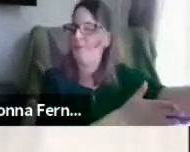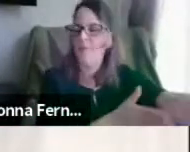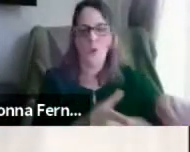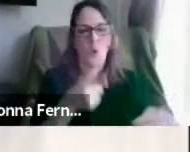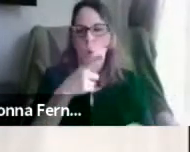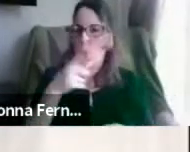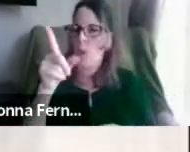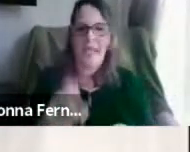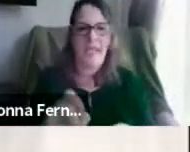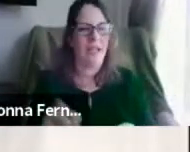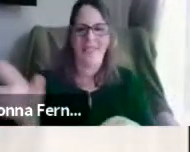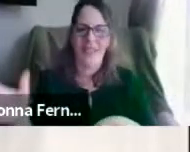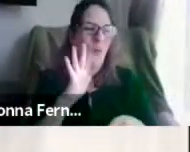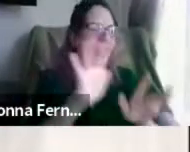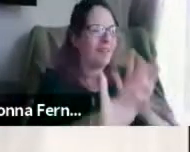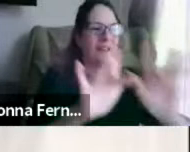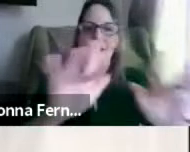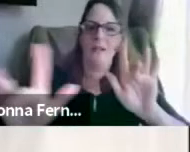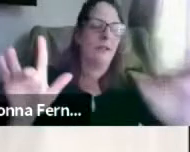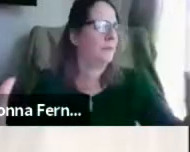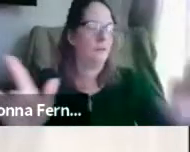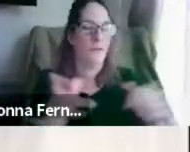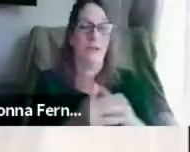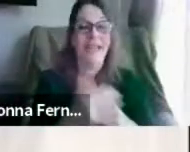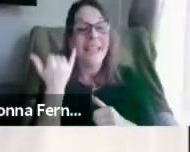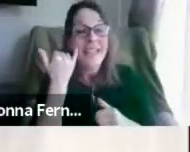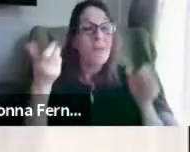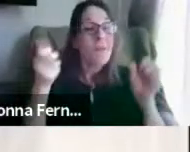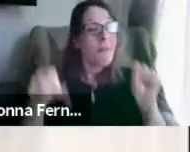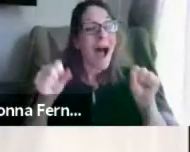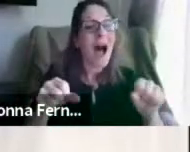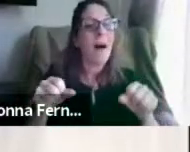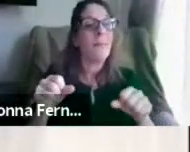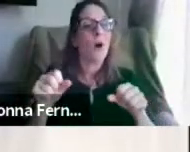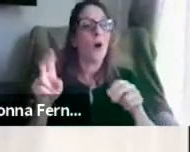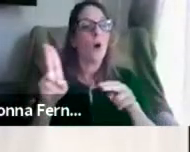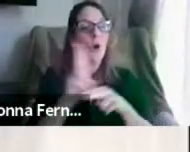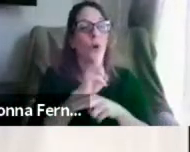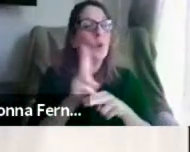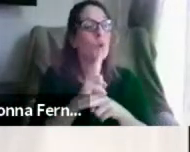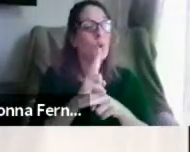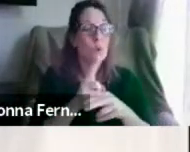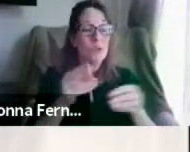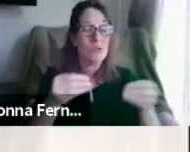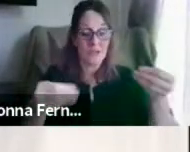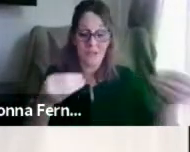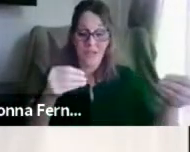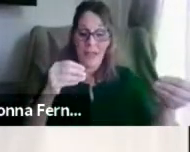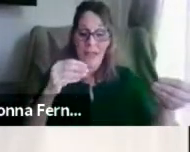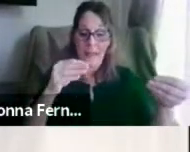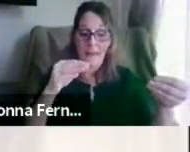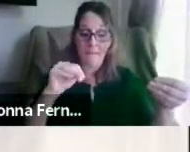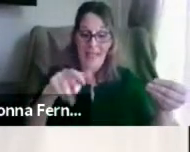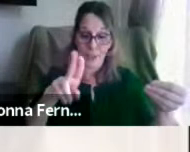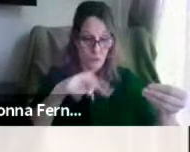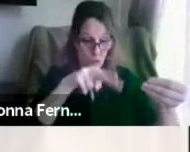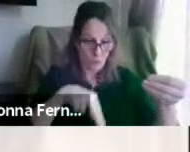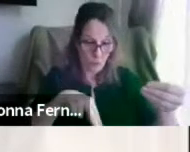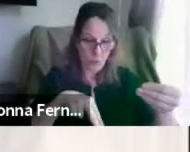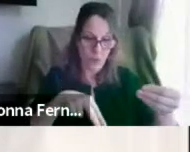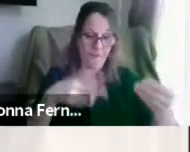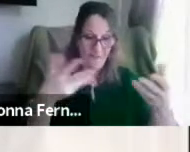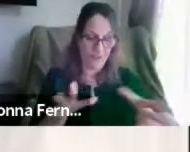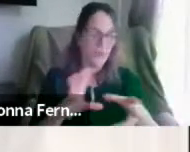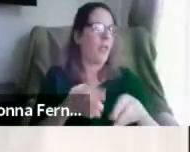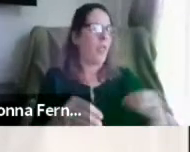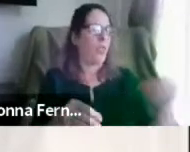items for somebody to touch. If possible, utilize disposable menus, or if you have the option to do a QR